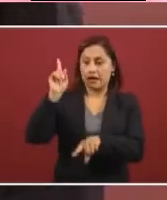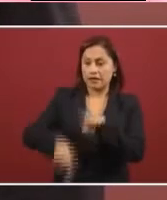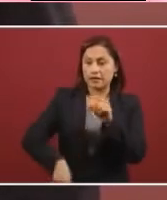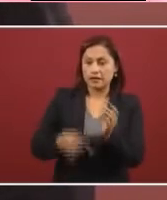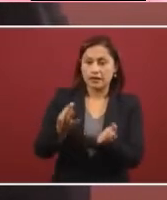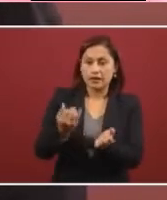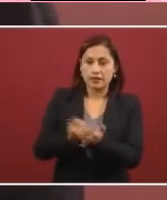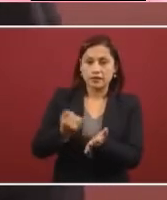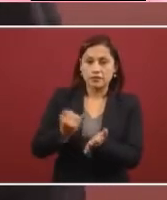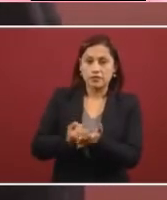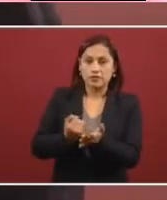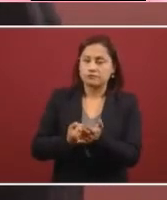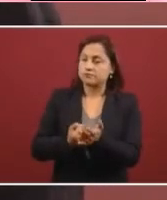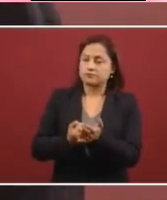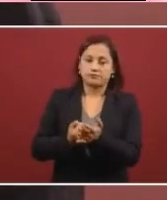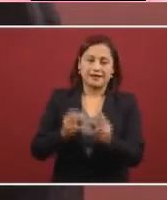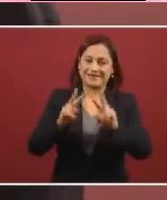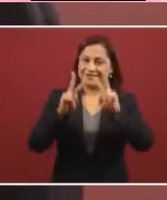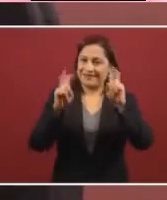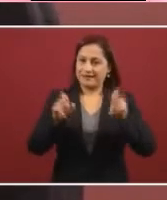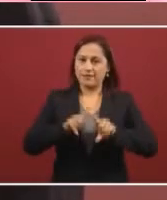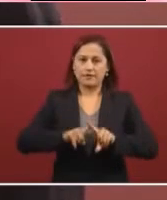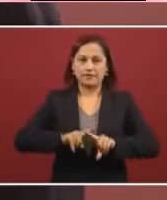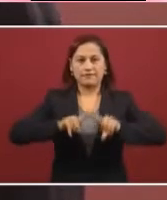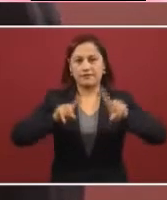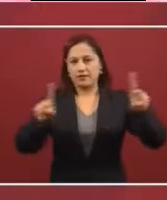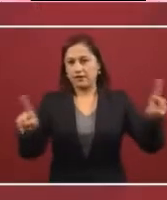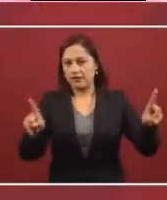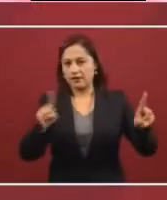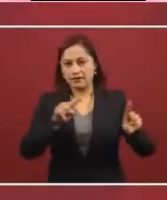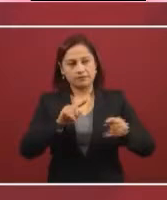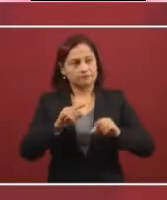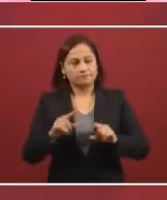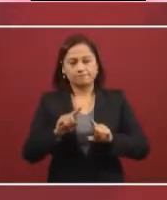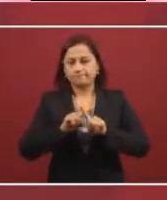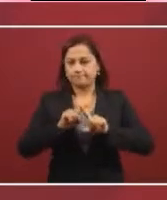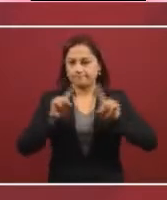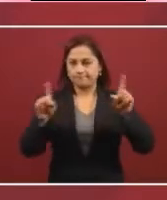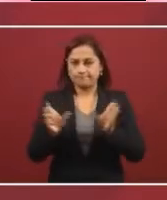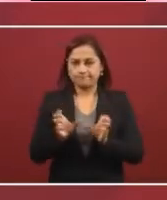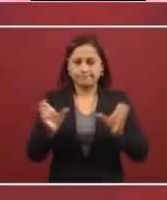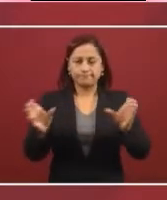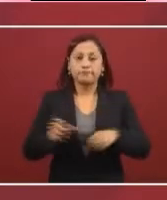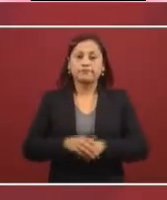it's of a different nature. So tomorrow we will inform.